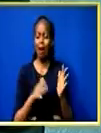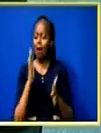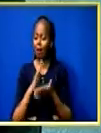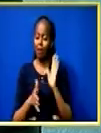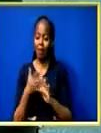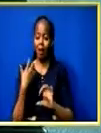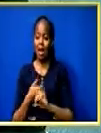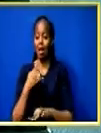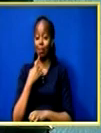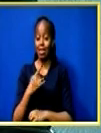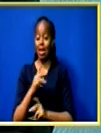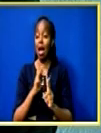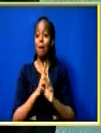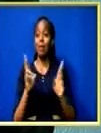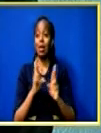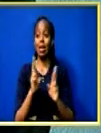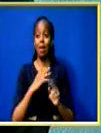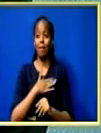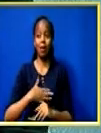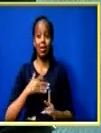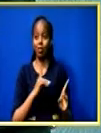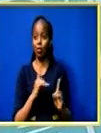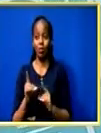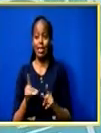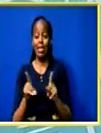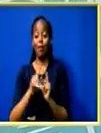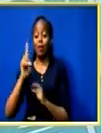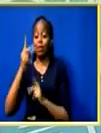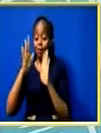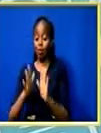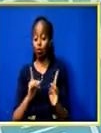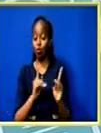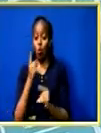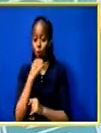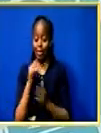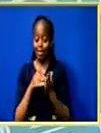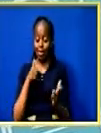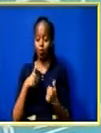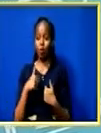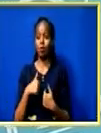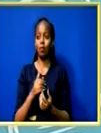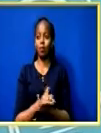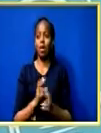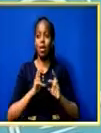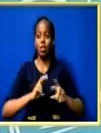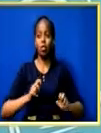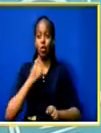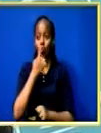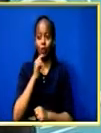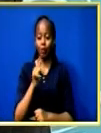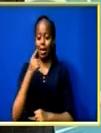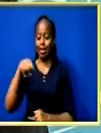hard, Malimu. I said I am willing to. Please do. To do And it. the first person to do and send to me the observation, a